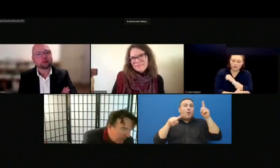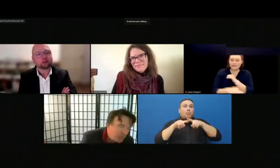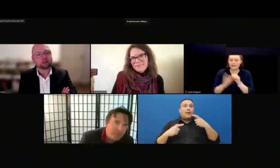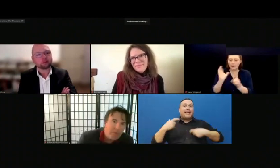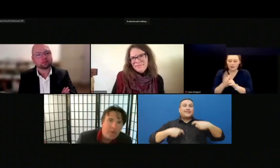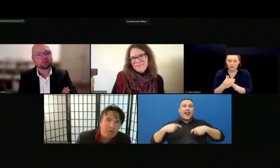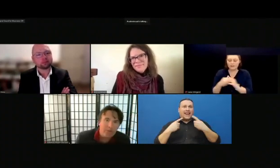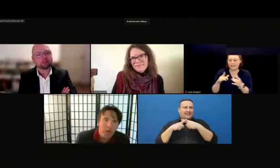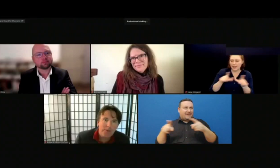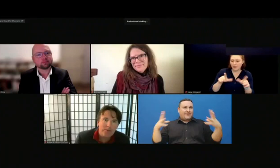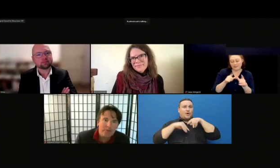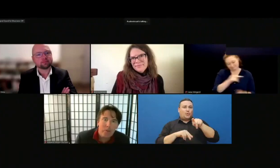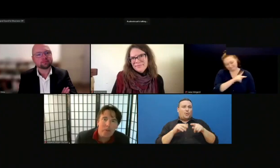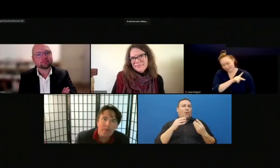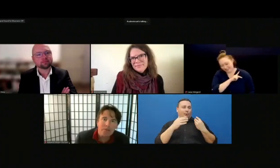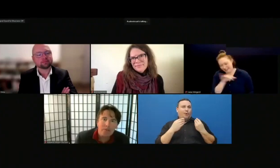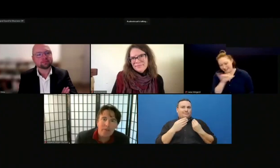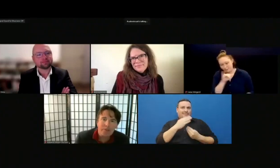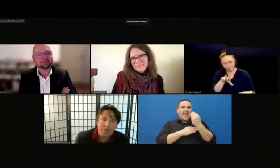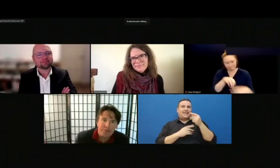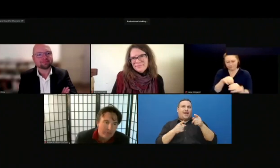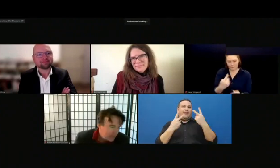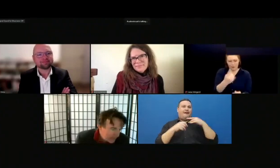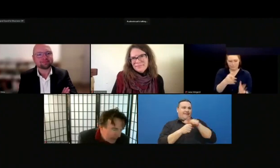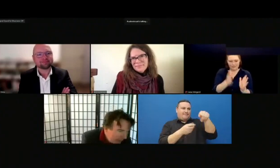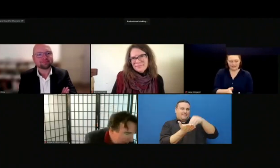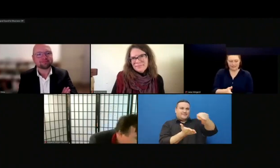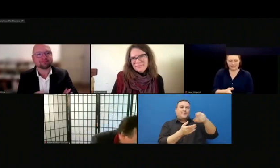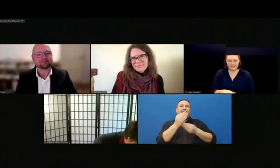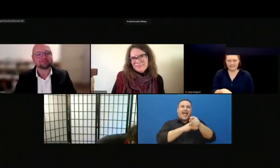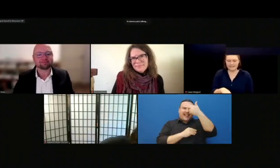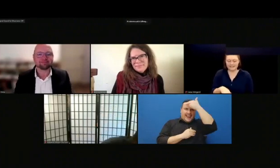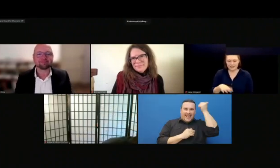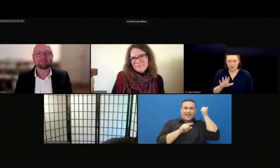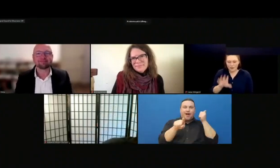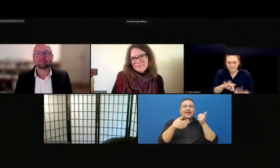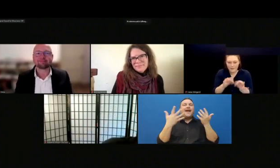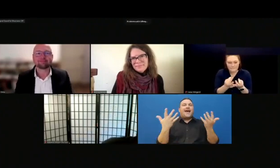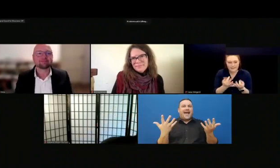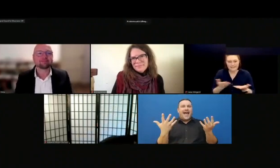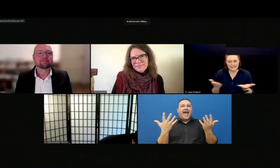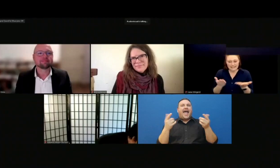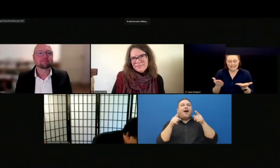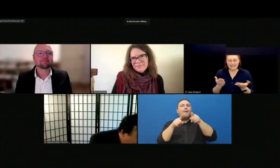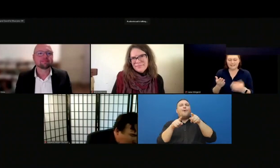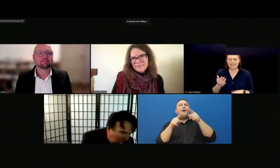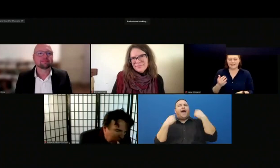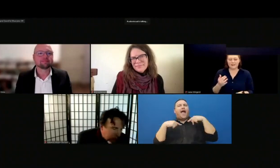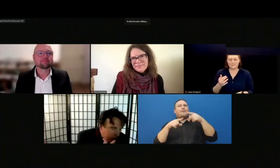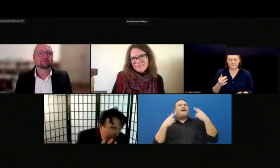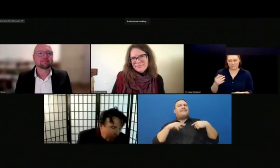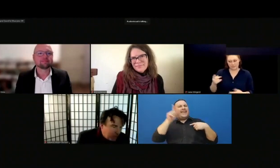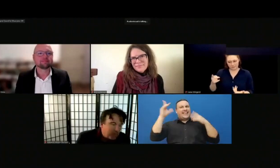personalities. You have a life in Latvia, your family here. You have a life in Netherlands, and you also